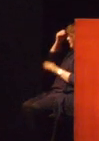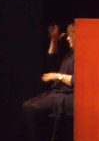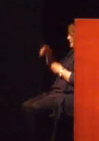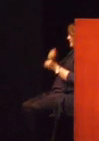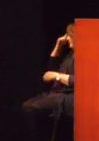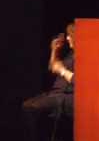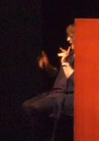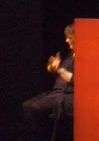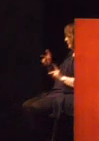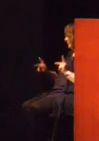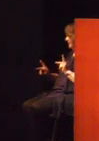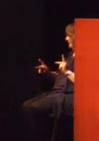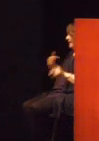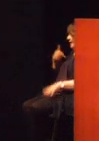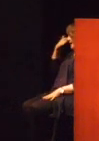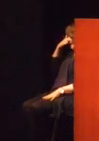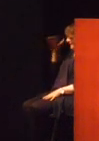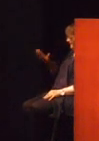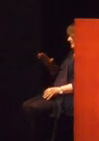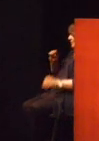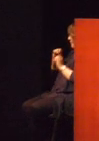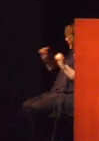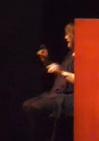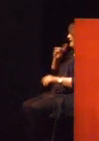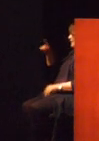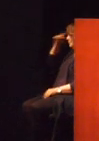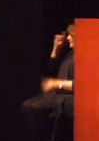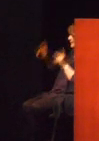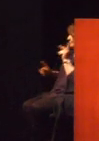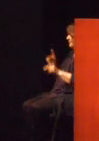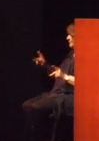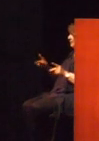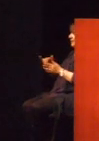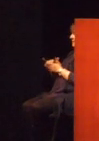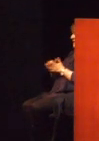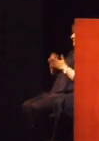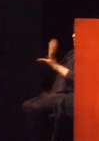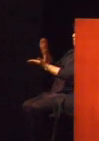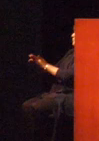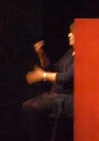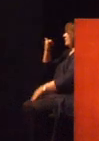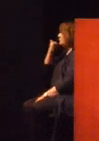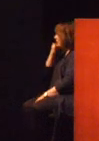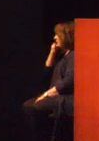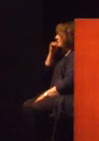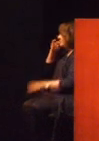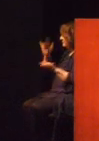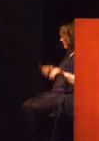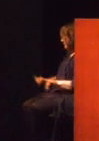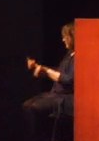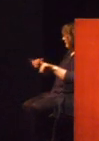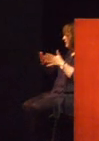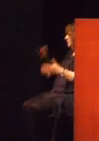people. And I didn't know any actual black people who disconfirmed the stereotype. And so